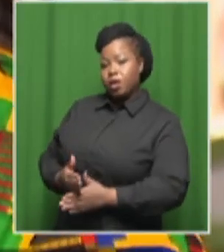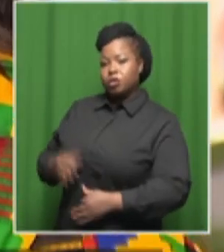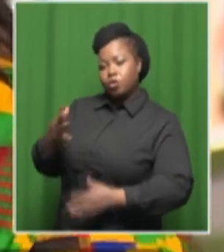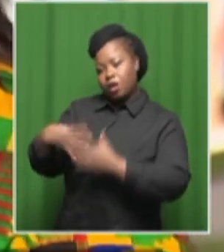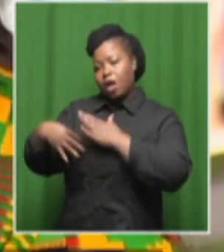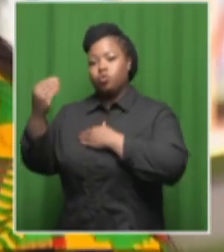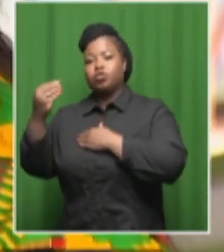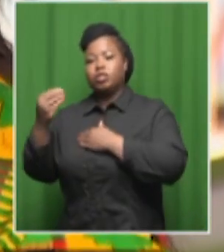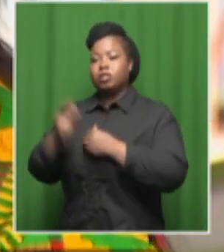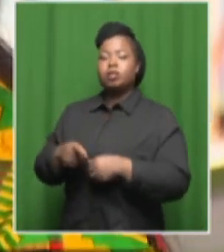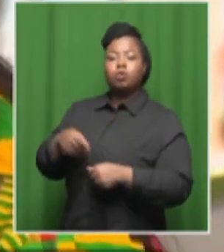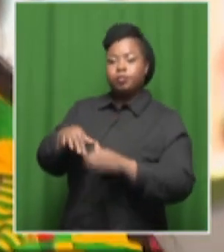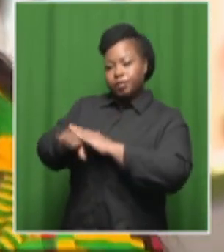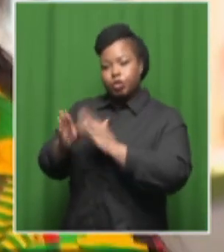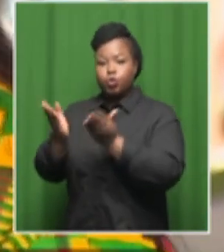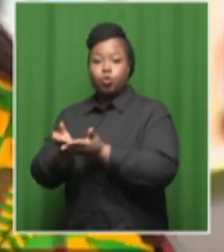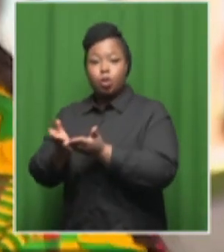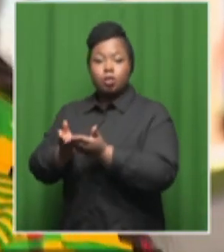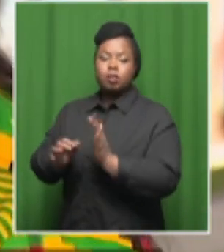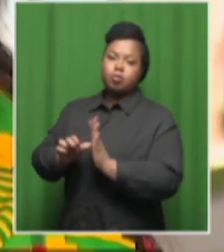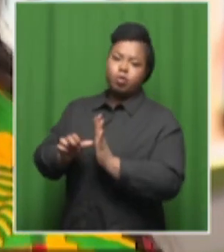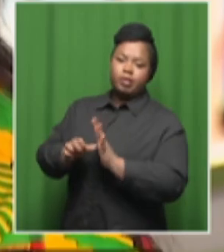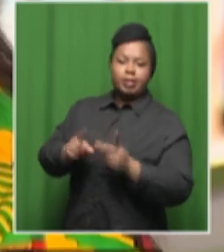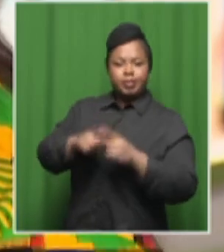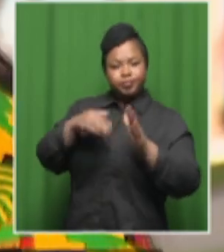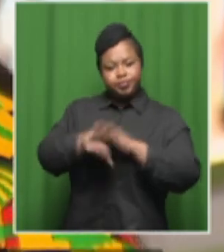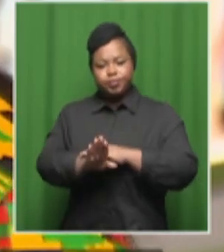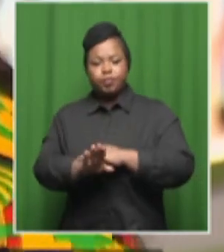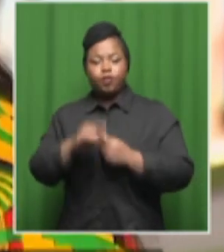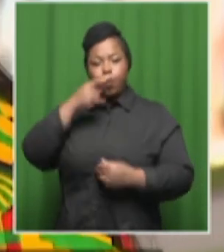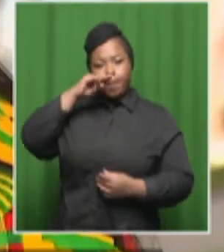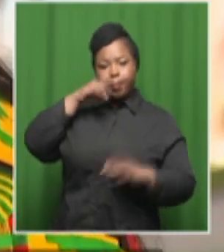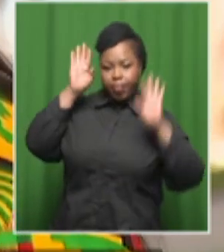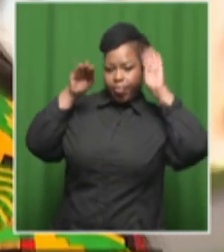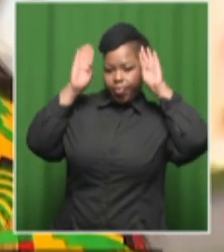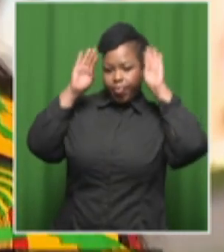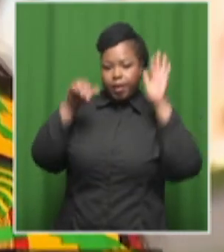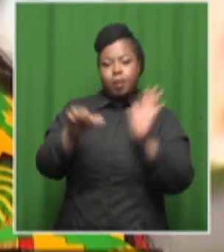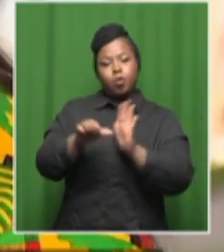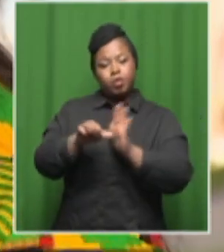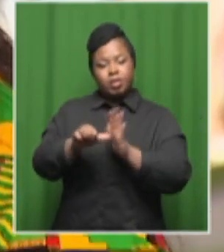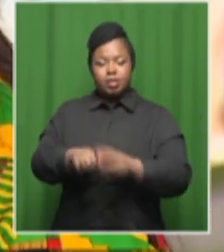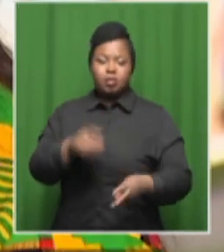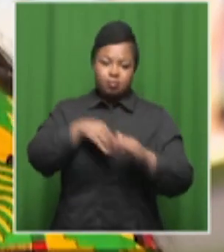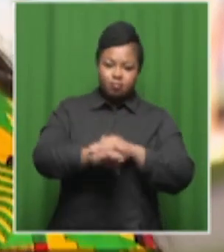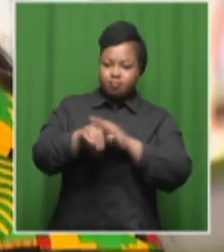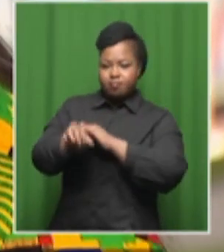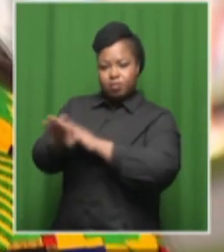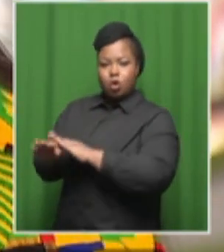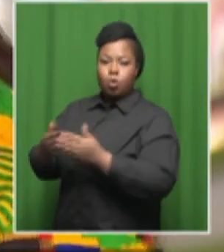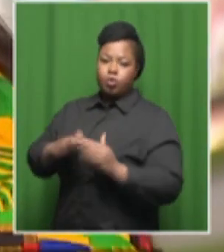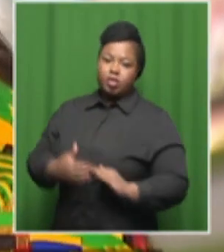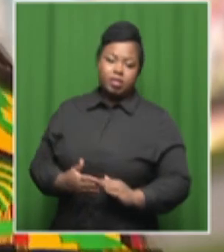outreach. Outreach to schools, that's important. Outreach to creches, that's also important, to communities. But